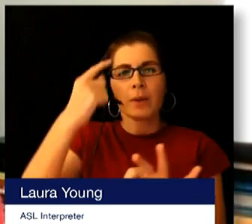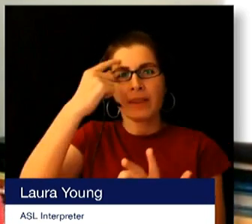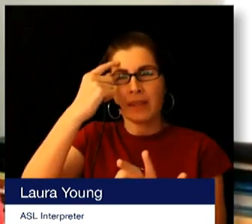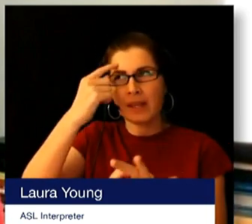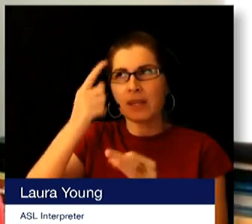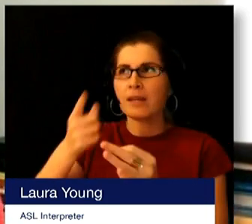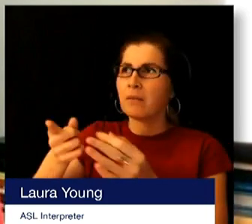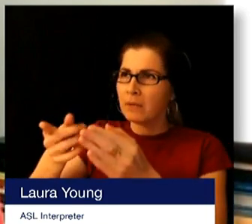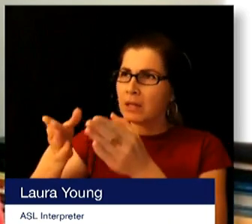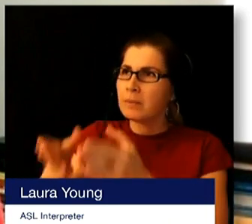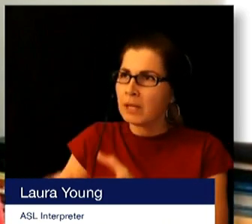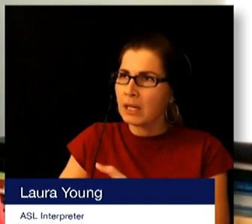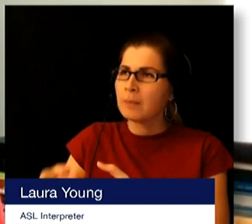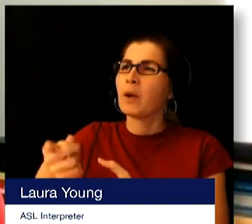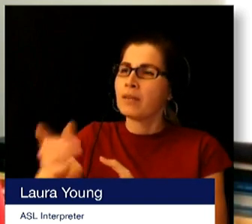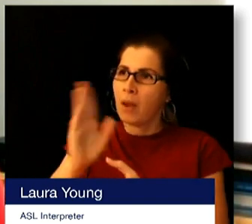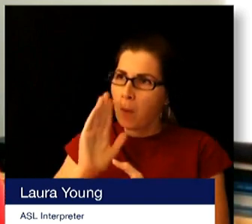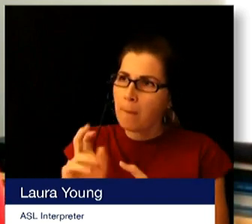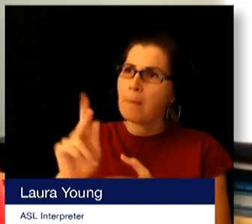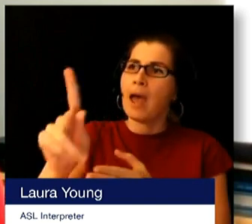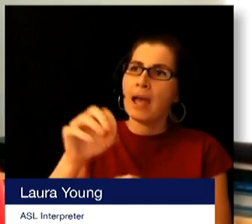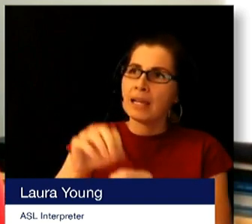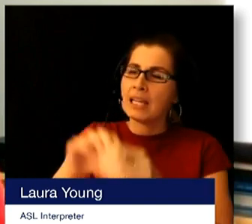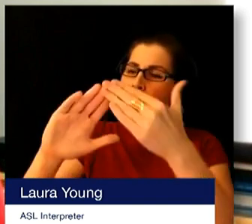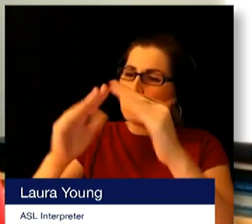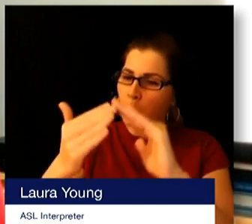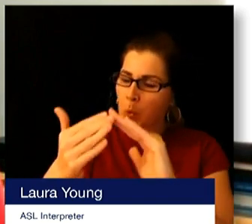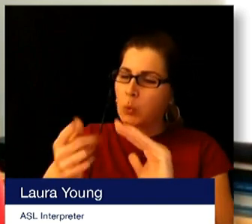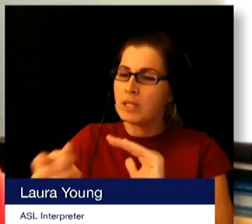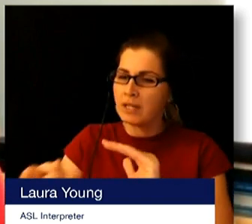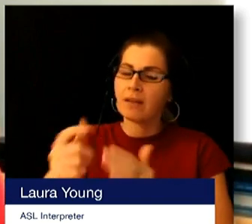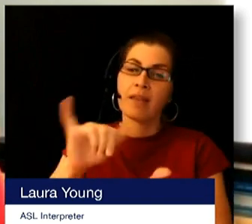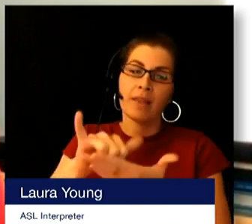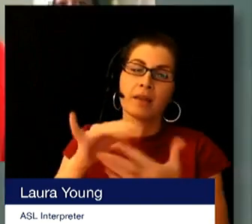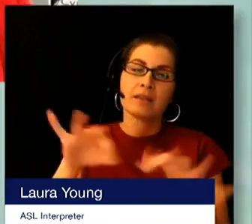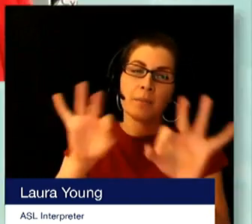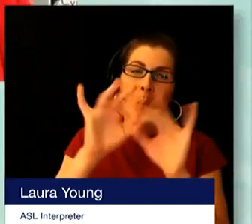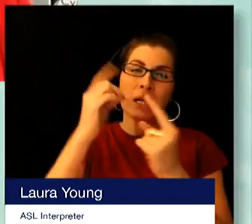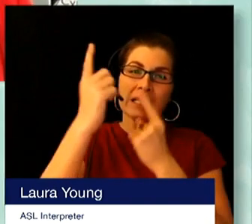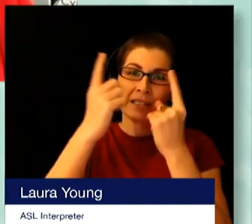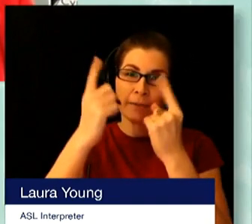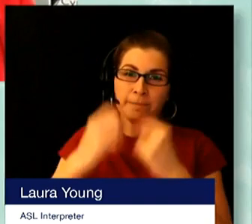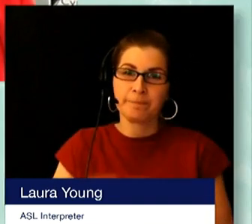back into the community and trying to help them reintegrate into the community.